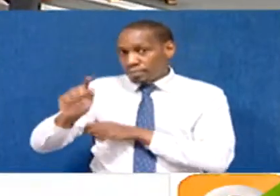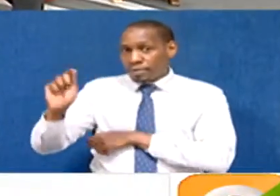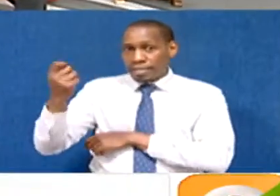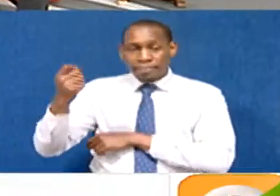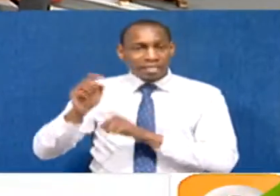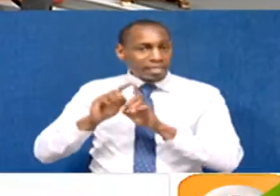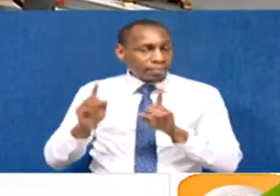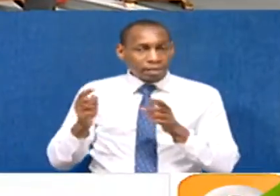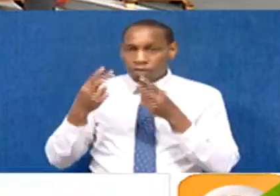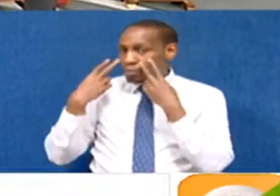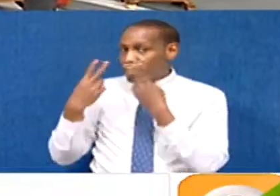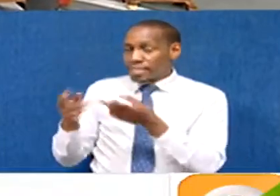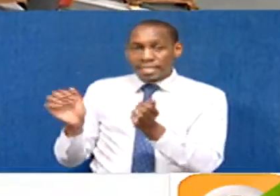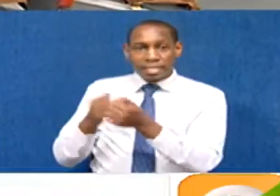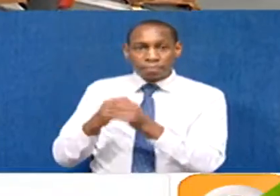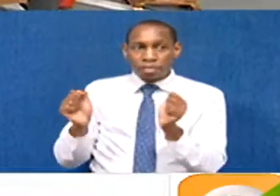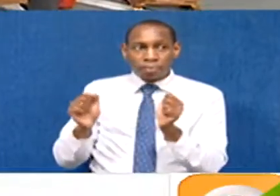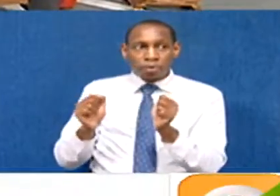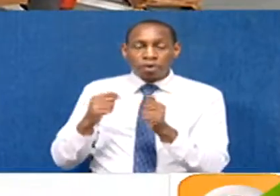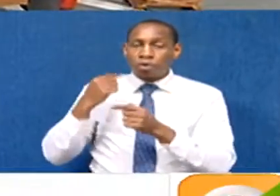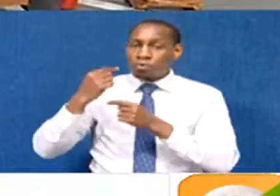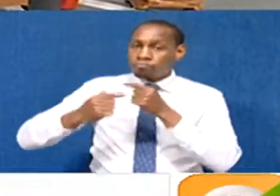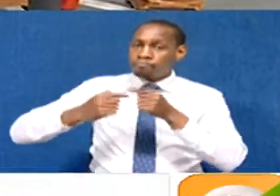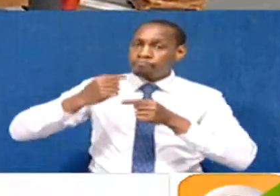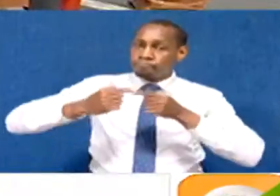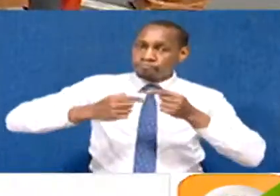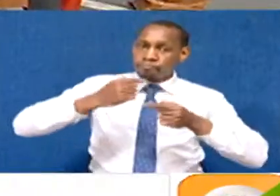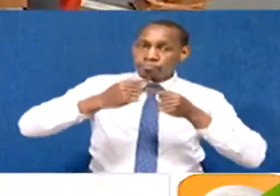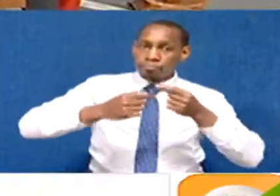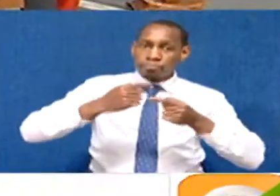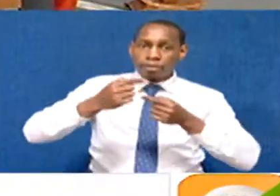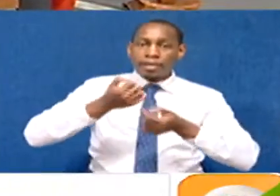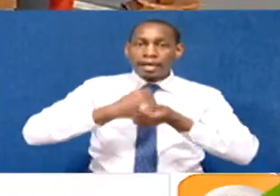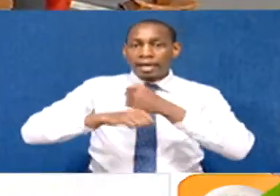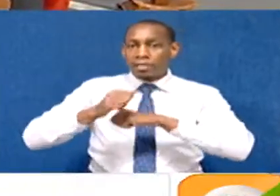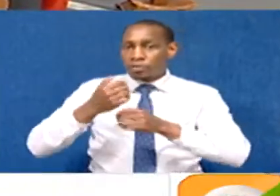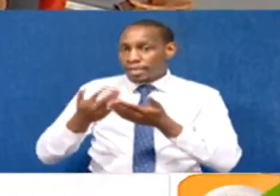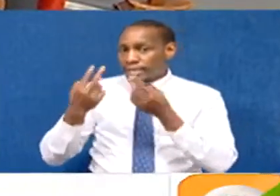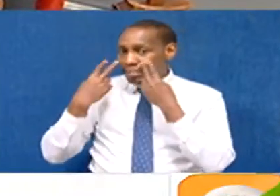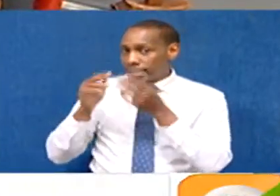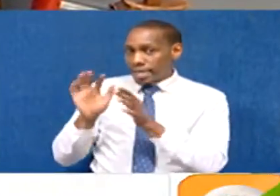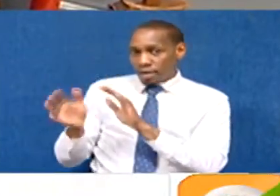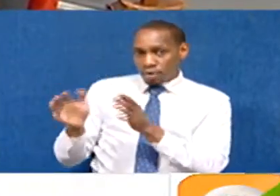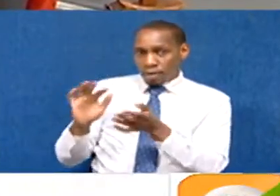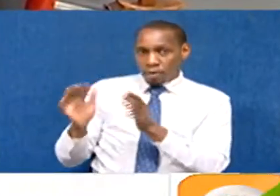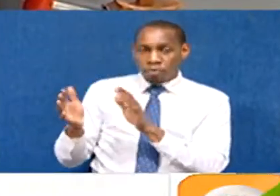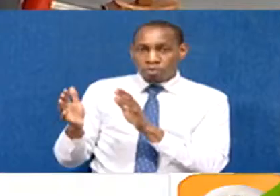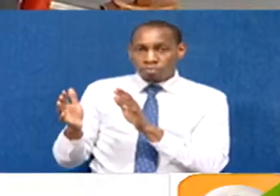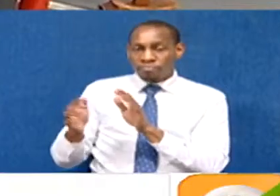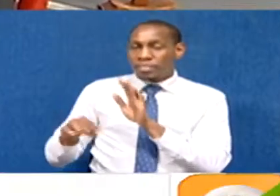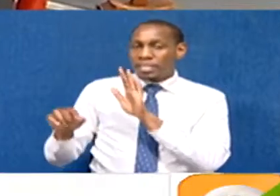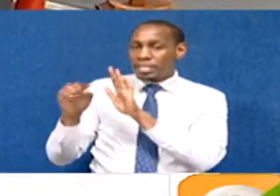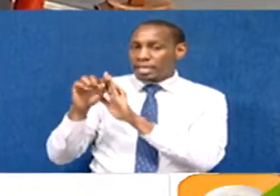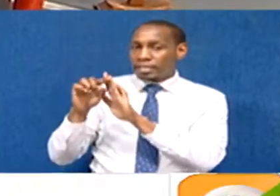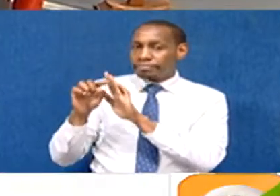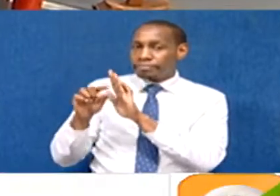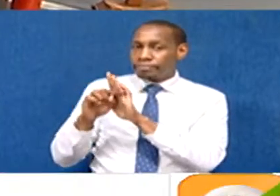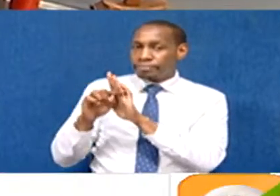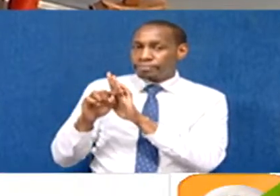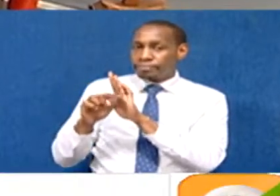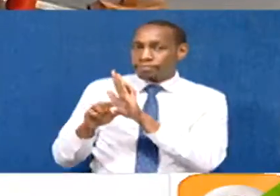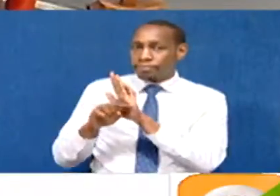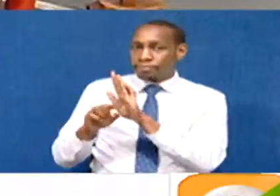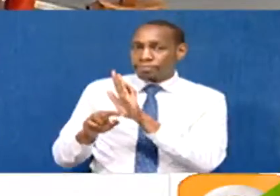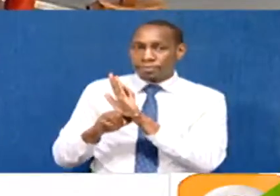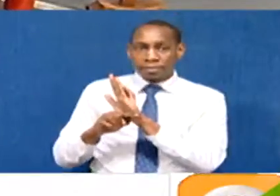president. But you see, you cannot go on, and every action appears that it is very negative, and you are